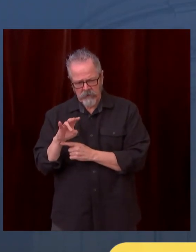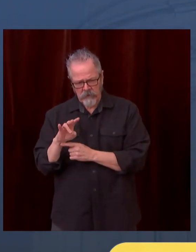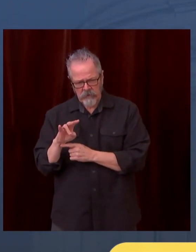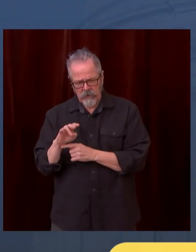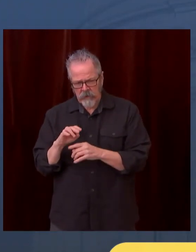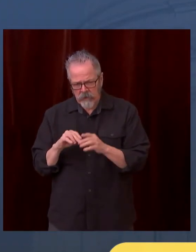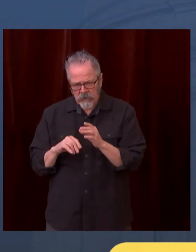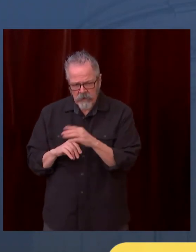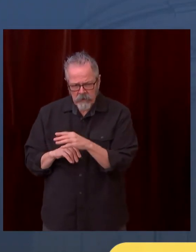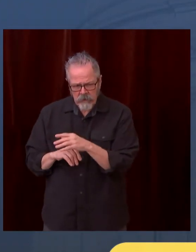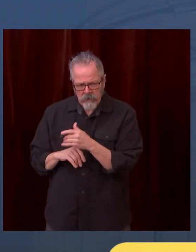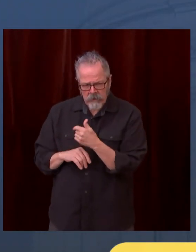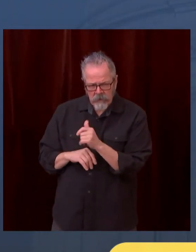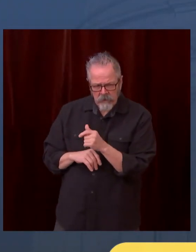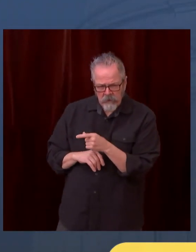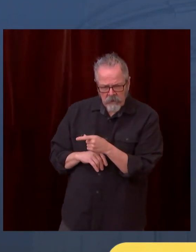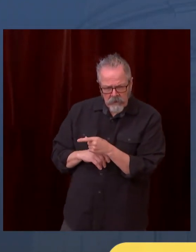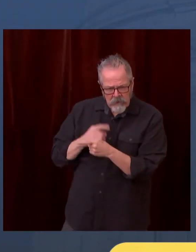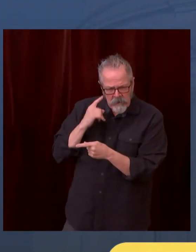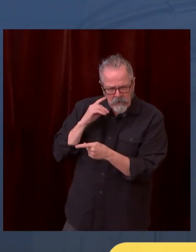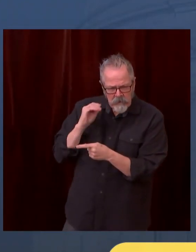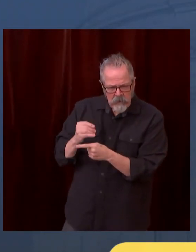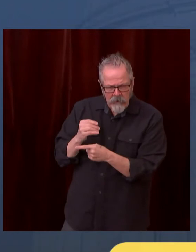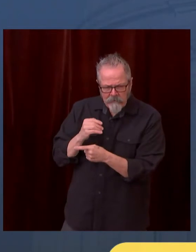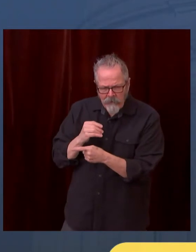Essex, if we can catch you later.